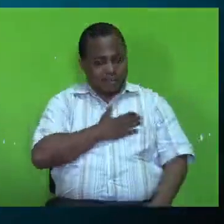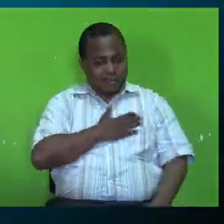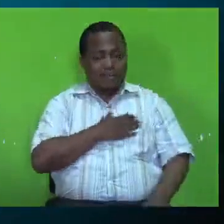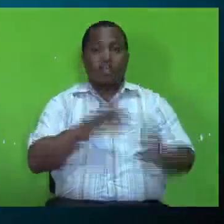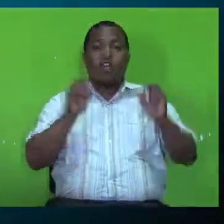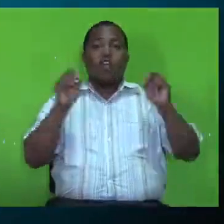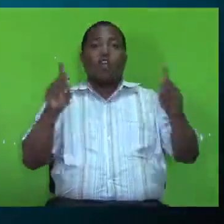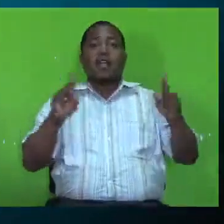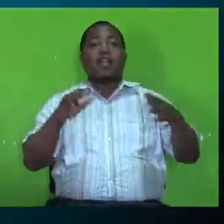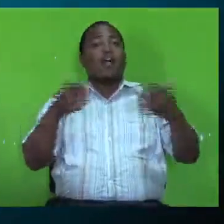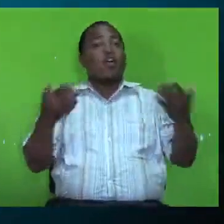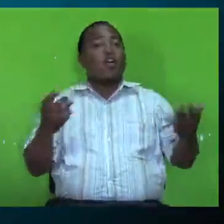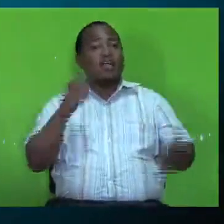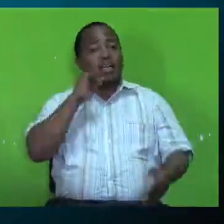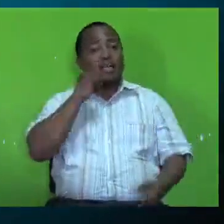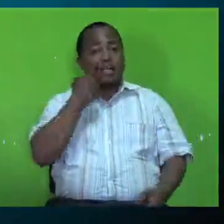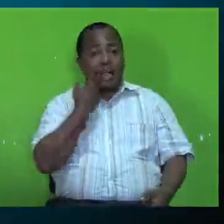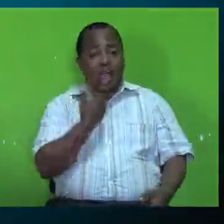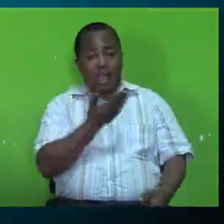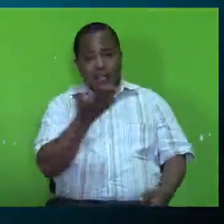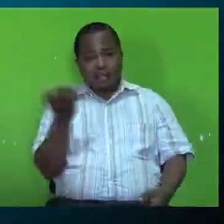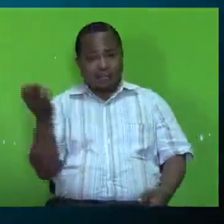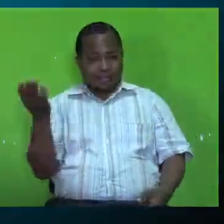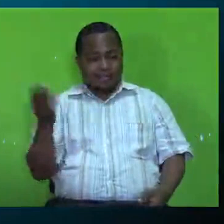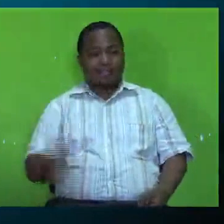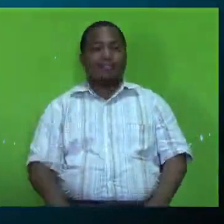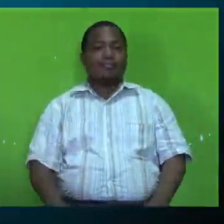Yes? Who can try, please?